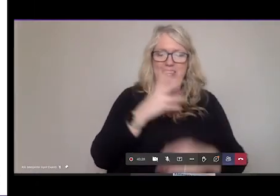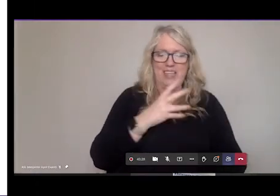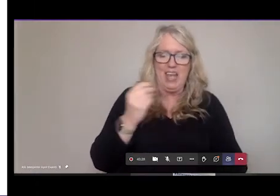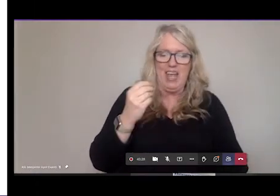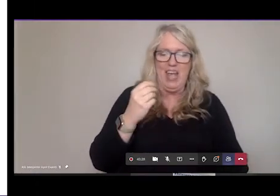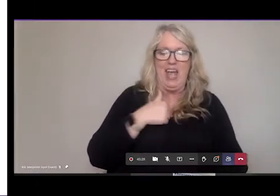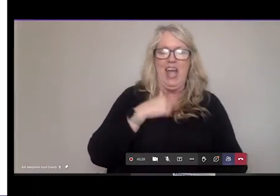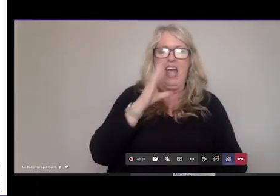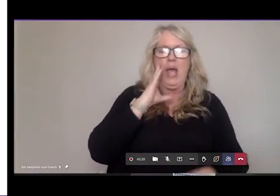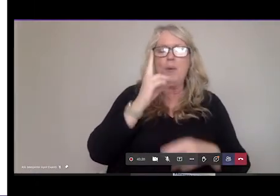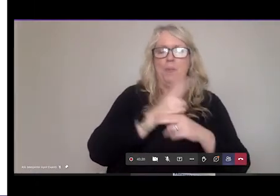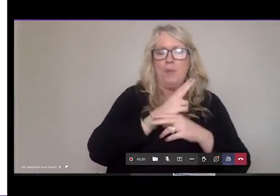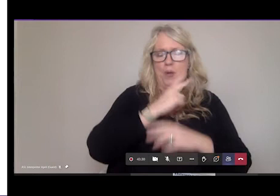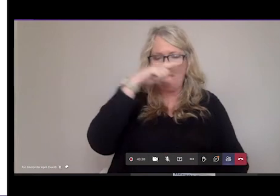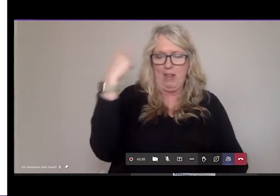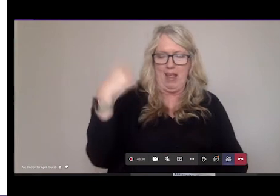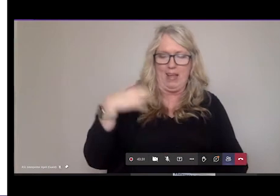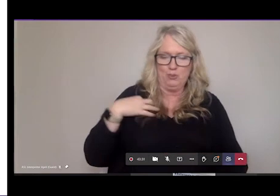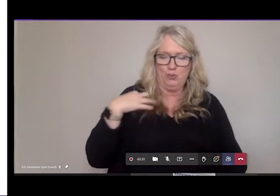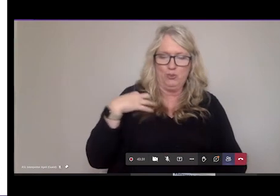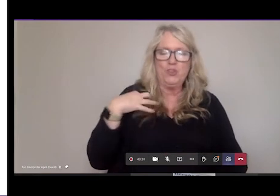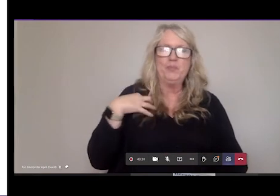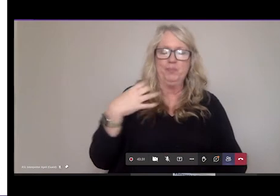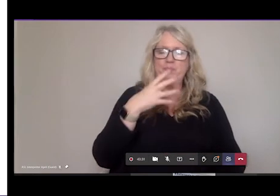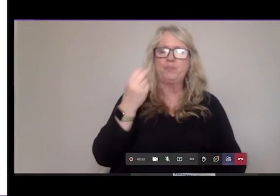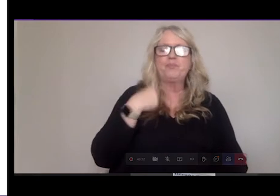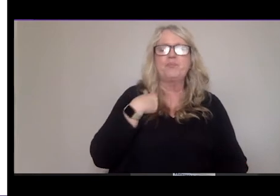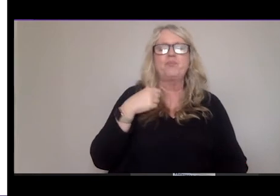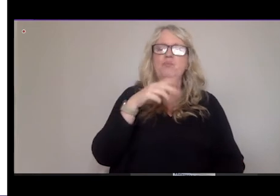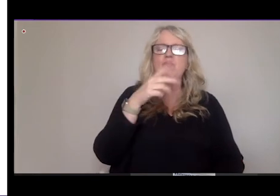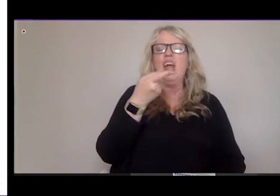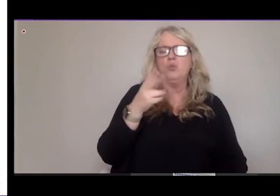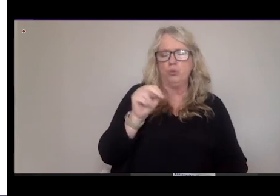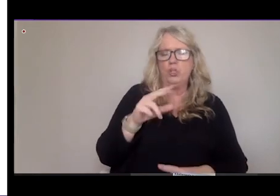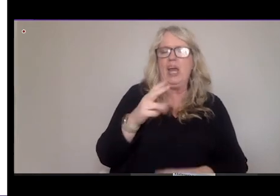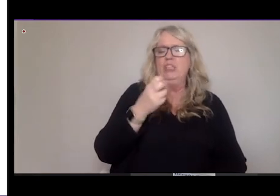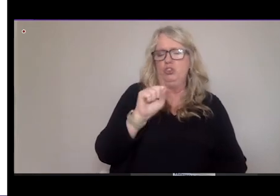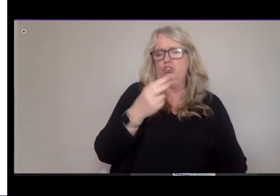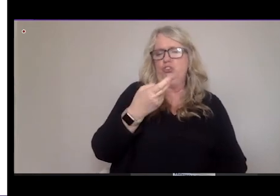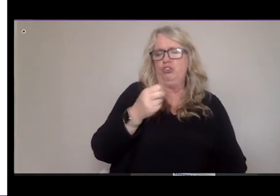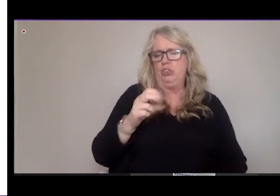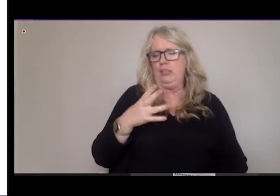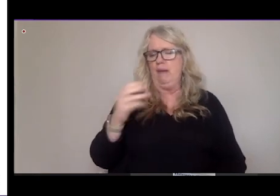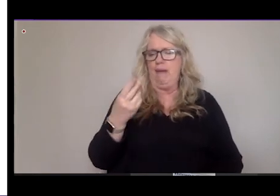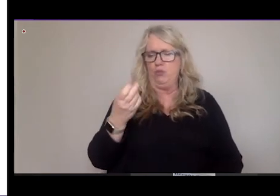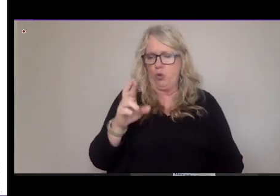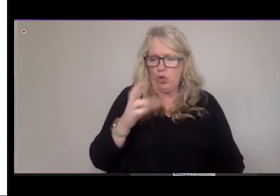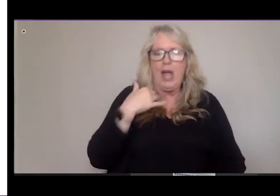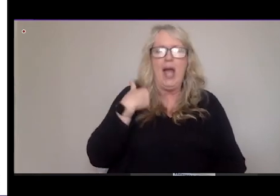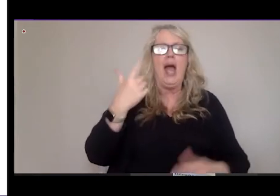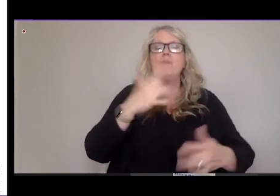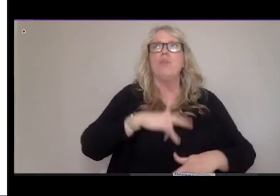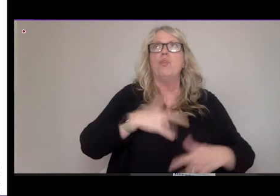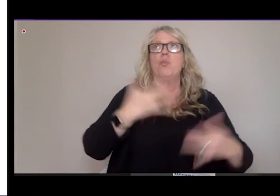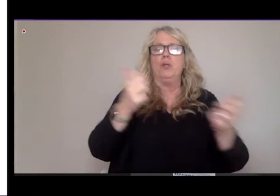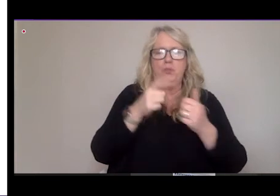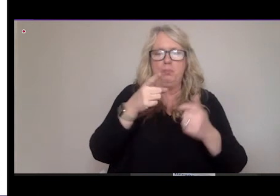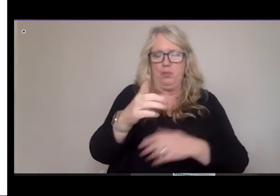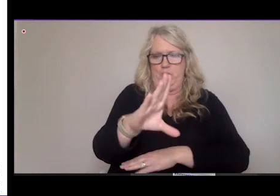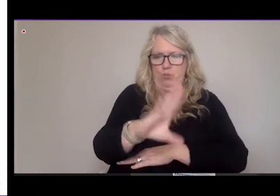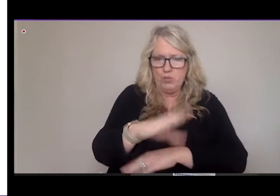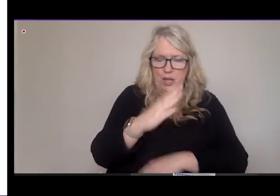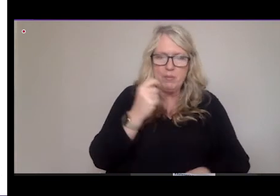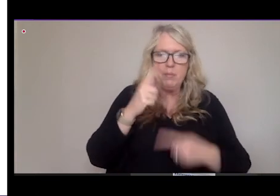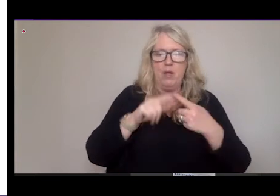wearing glasses and I'm wearing a black shirt, and I use the pronouns she and her. I am thrilled to be with you